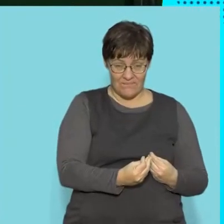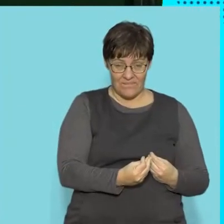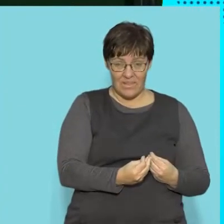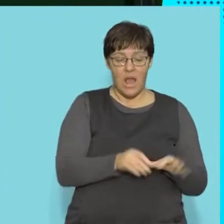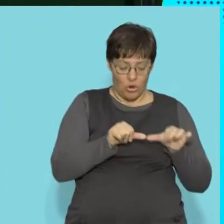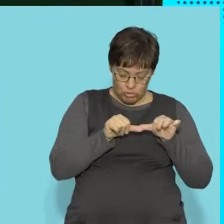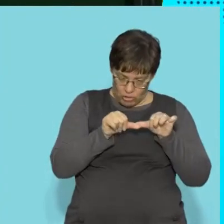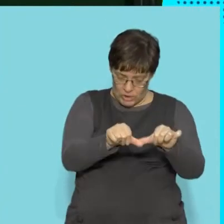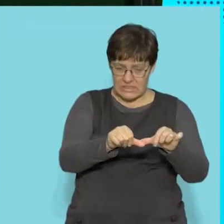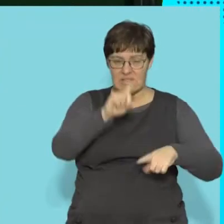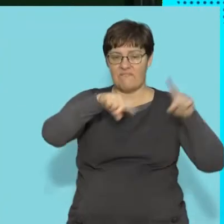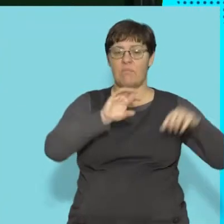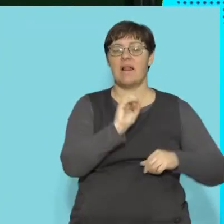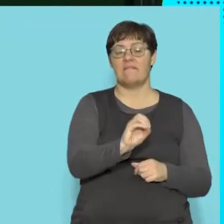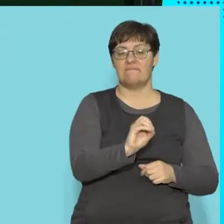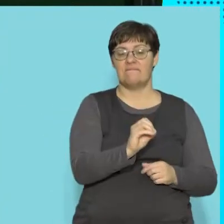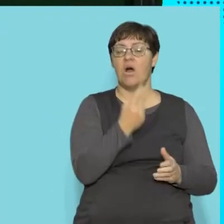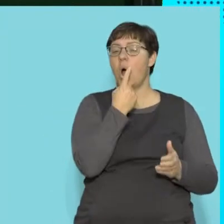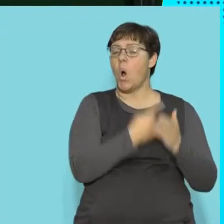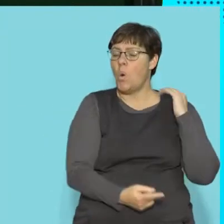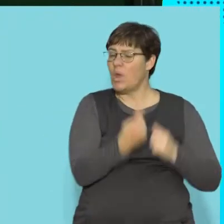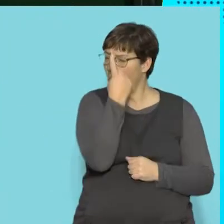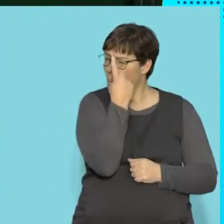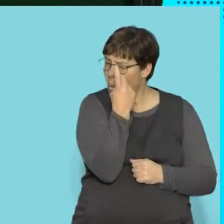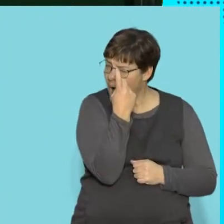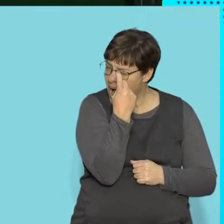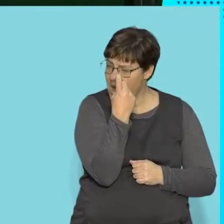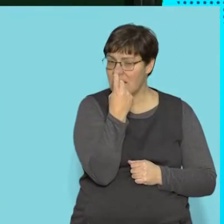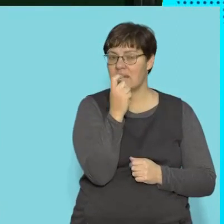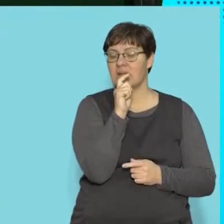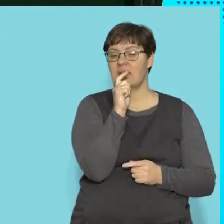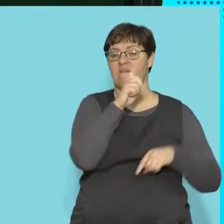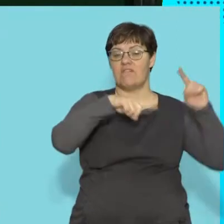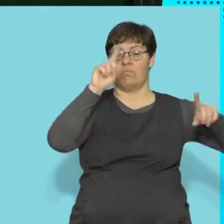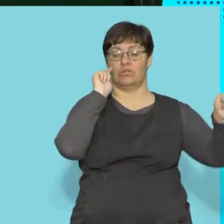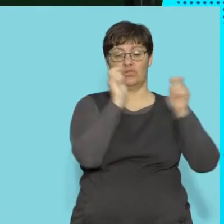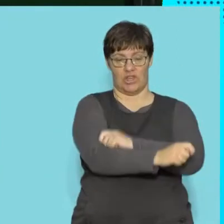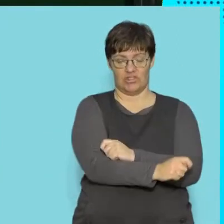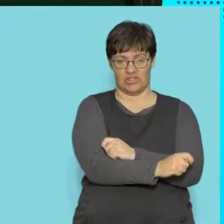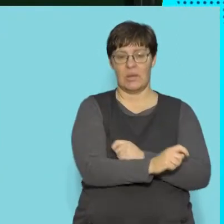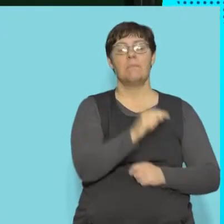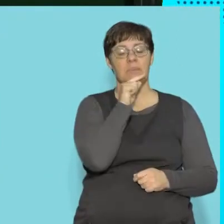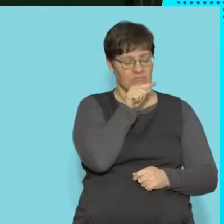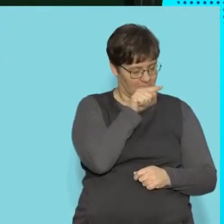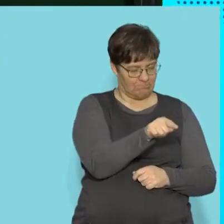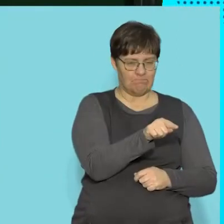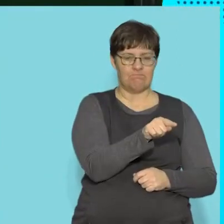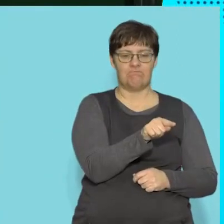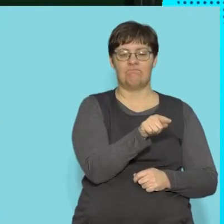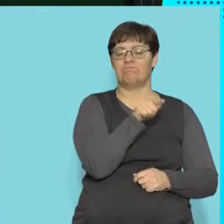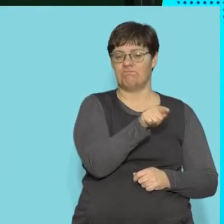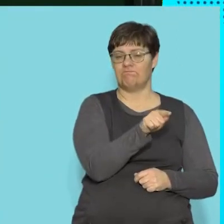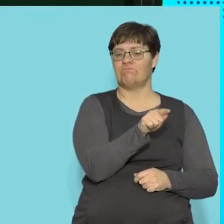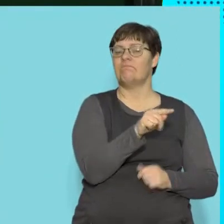variables constant and only changed one variable, then we can say that